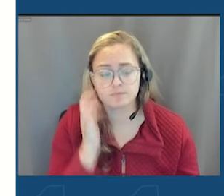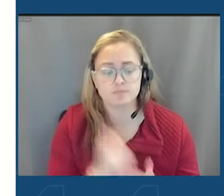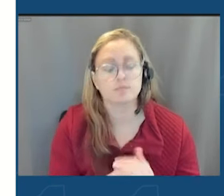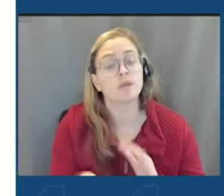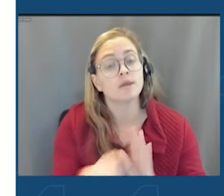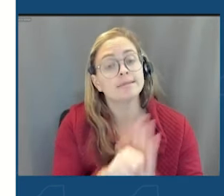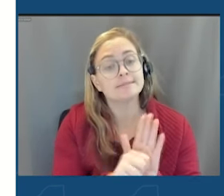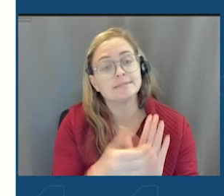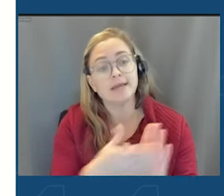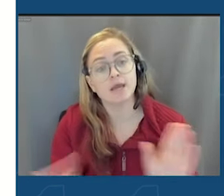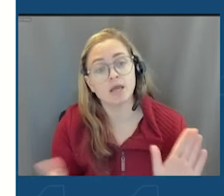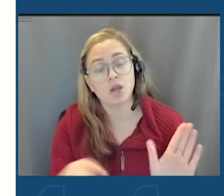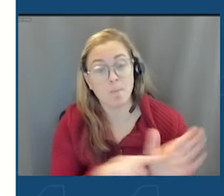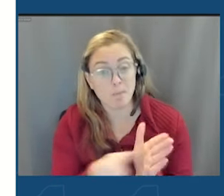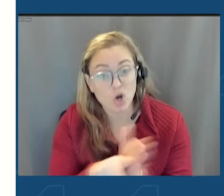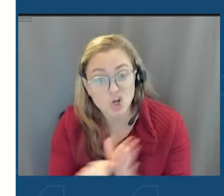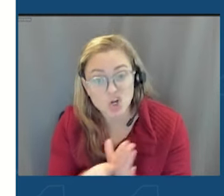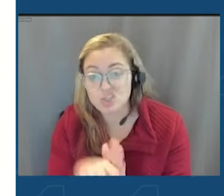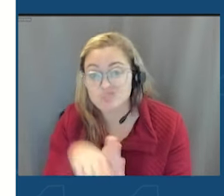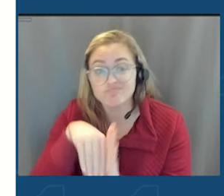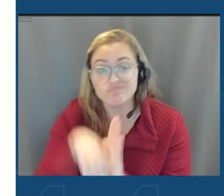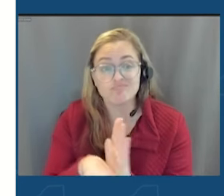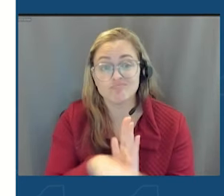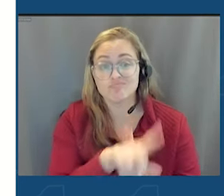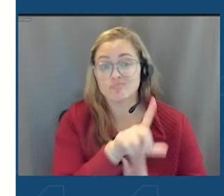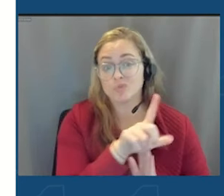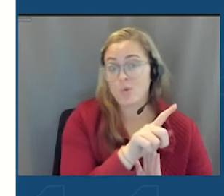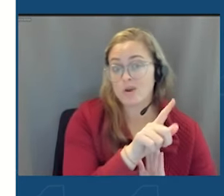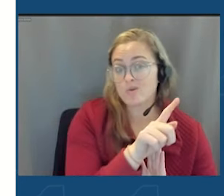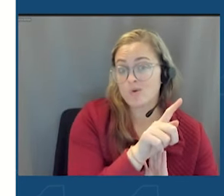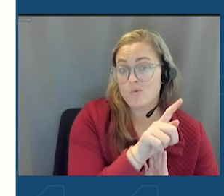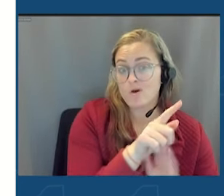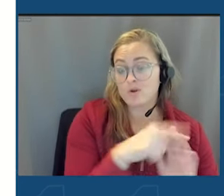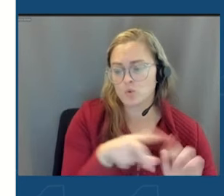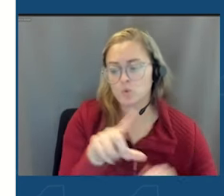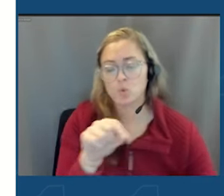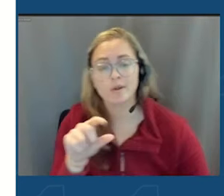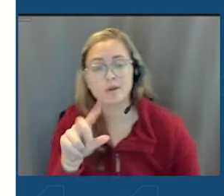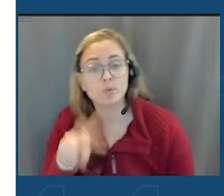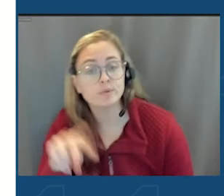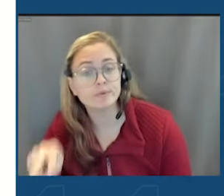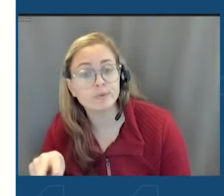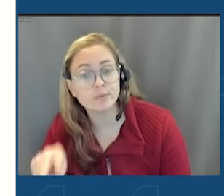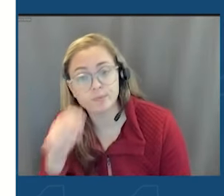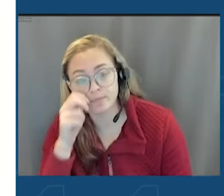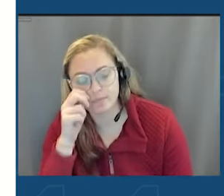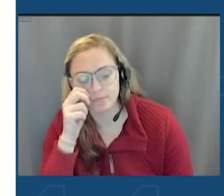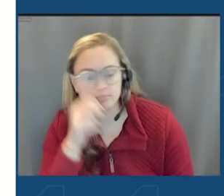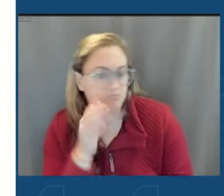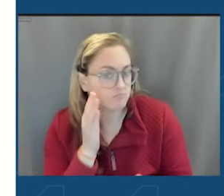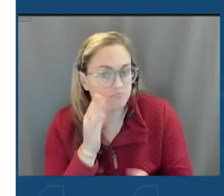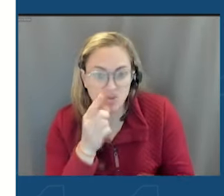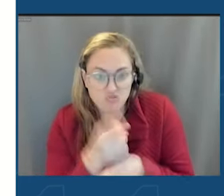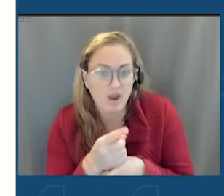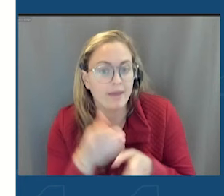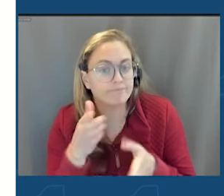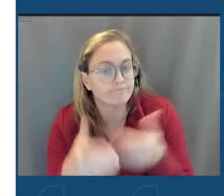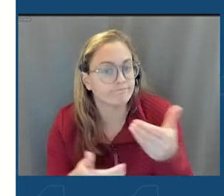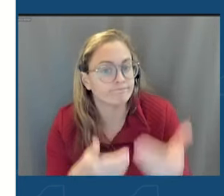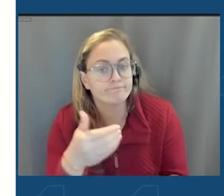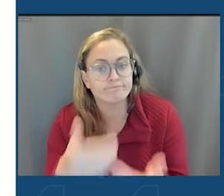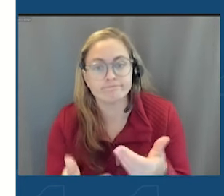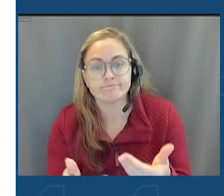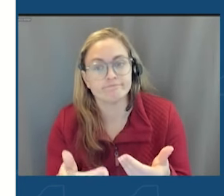Statewide, murders are down 11% from 2021 to 2022. And again, the right direction, but we're not yet back to